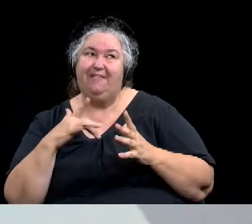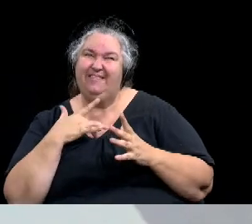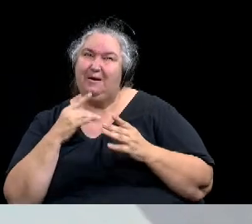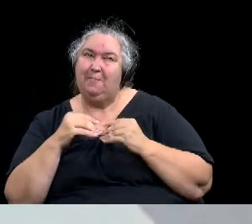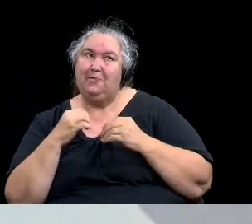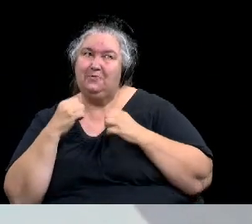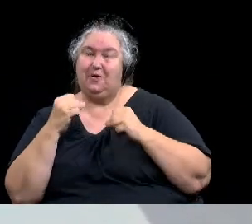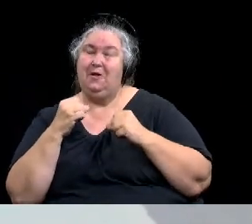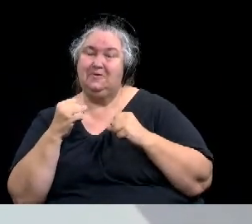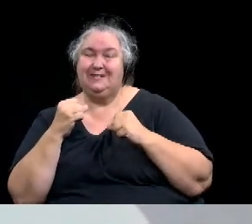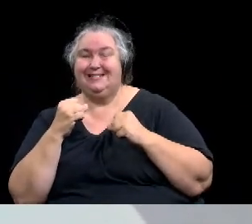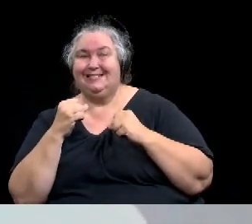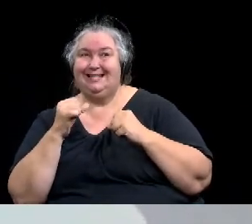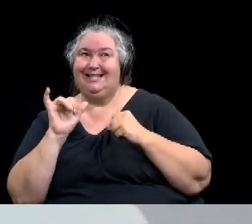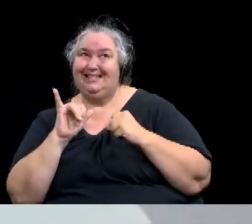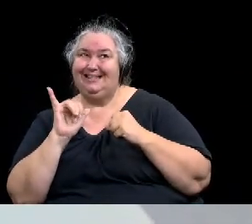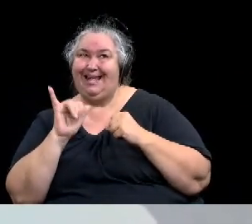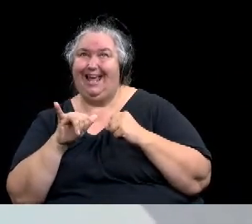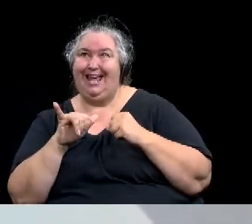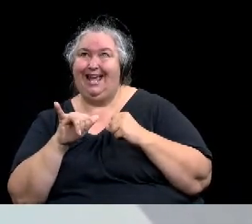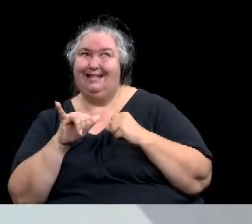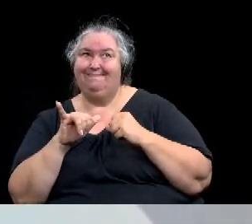maybe we should consider